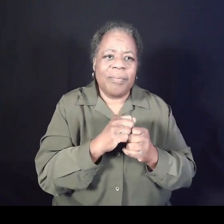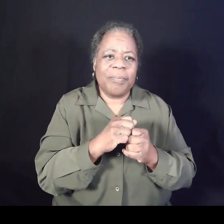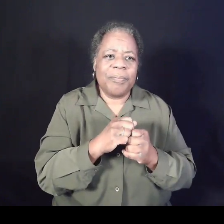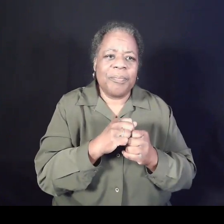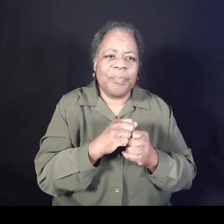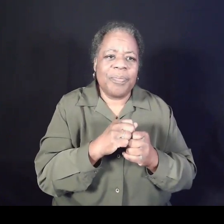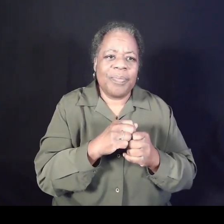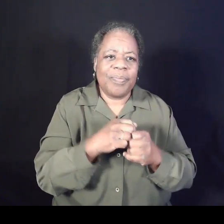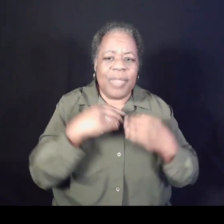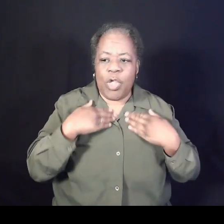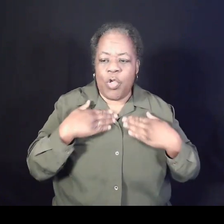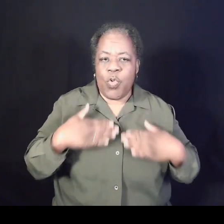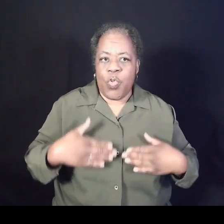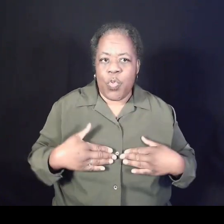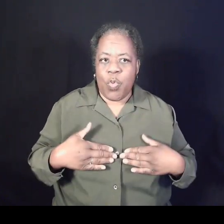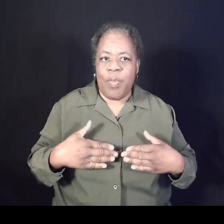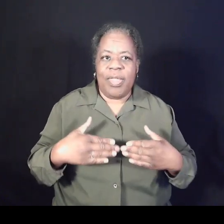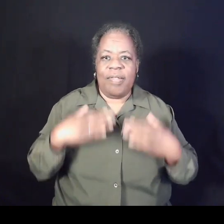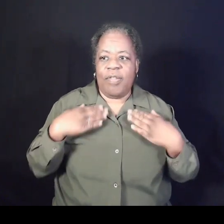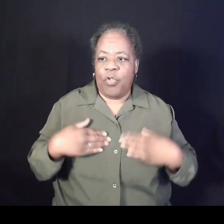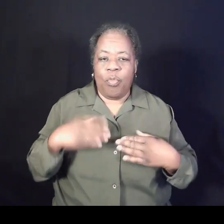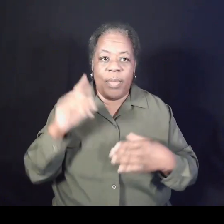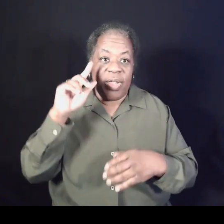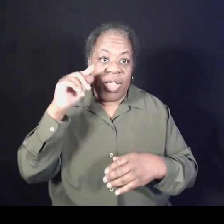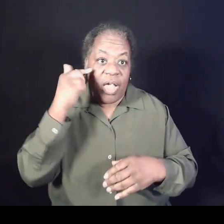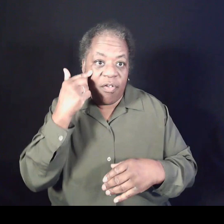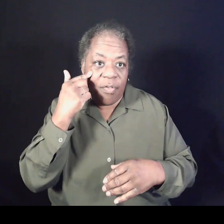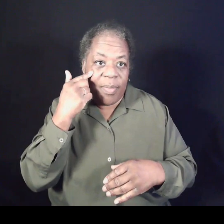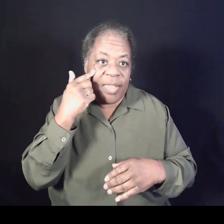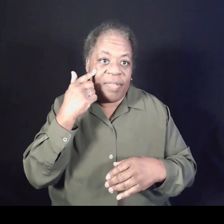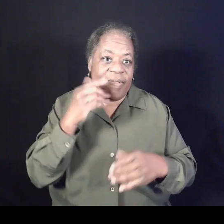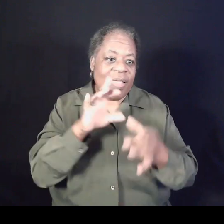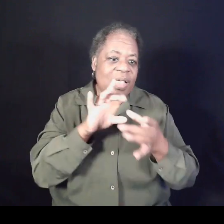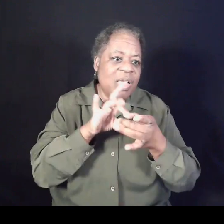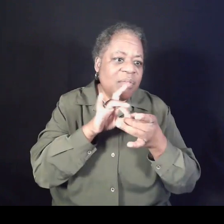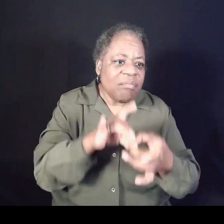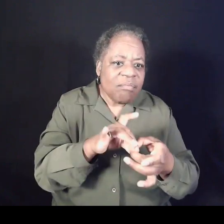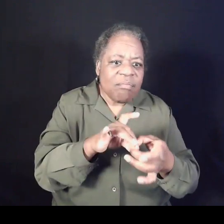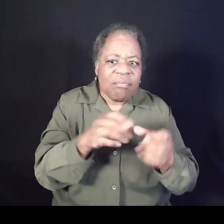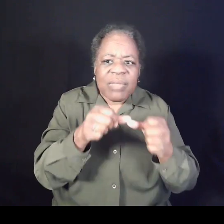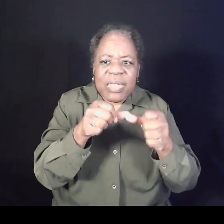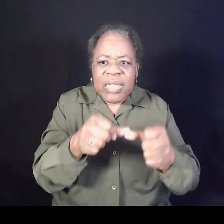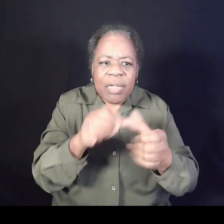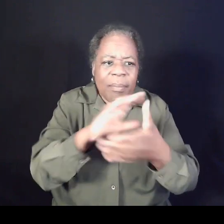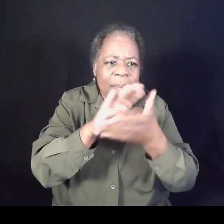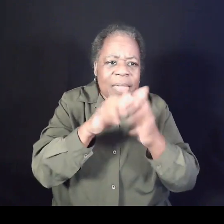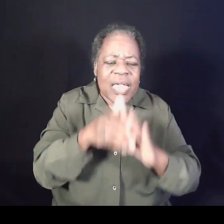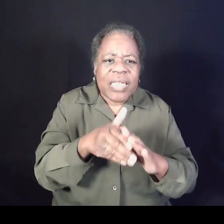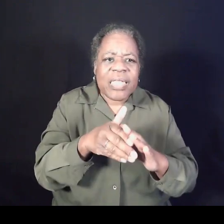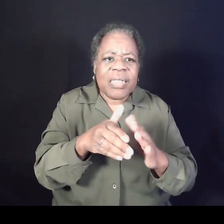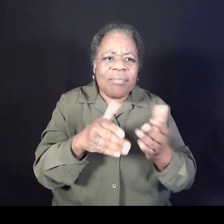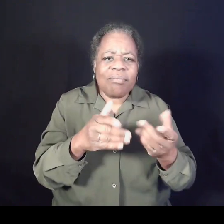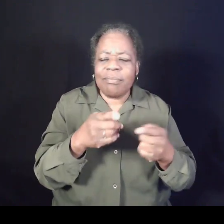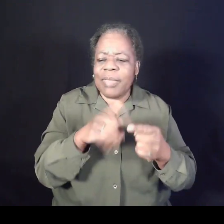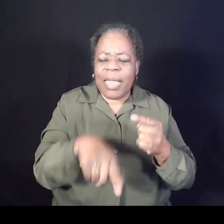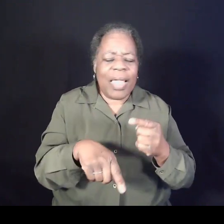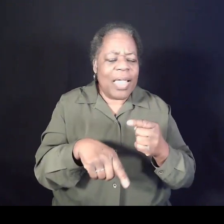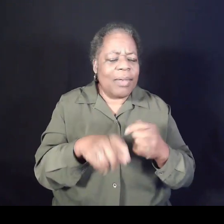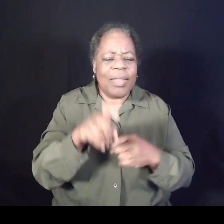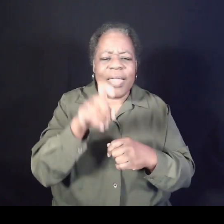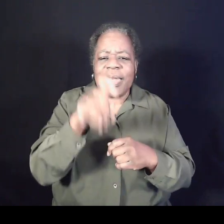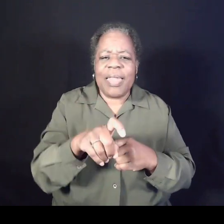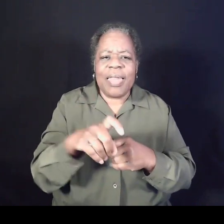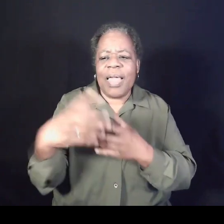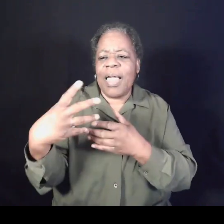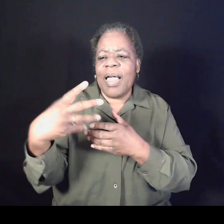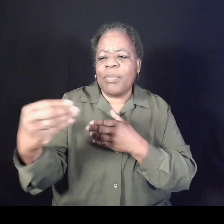Human beings, human governments have never been able to make or keep peace on our own. We're going to need